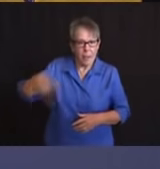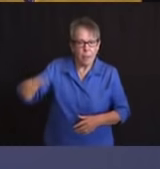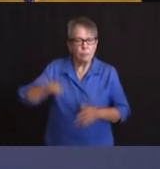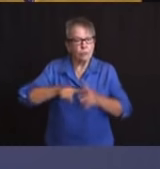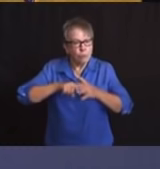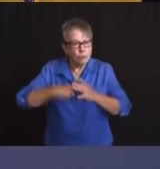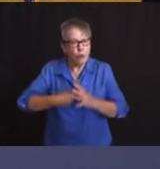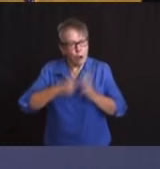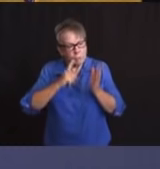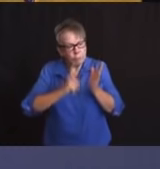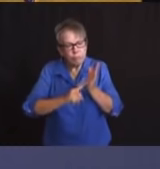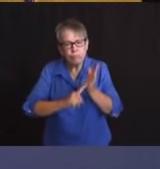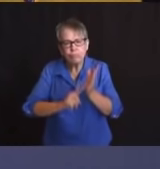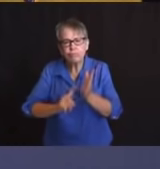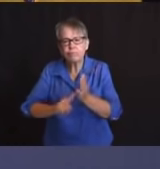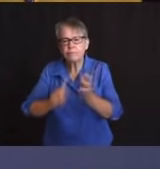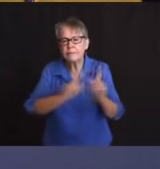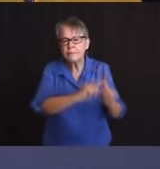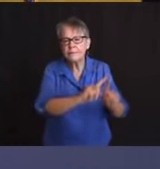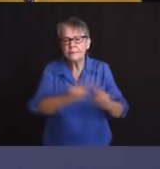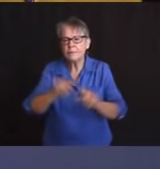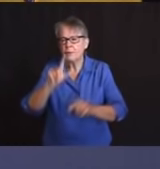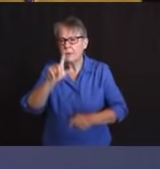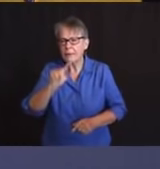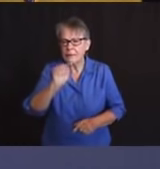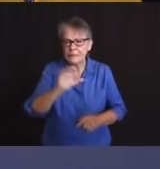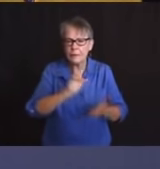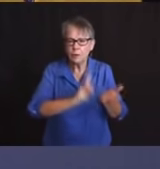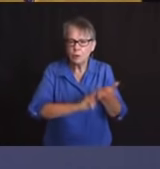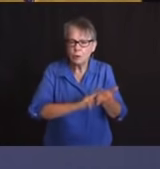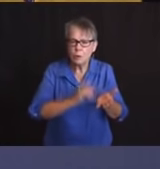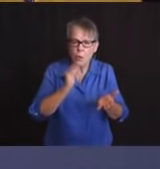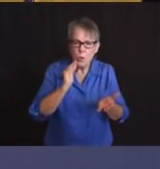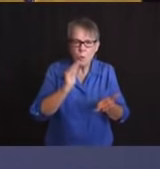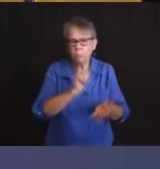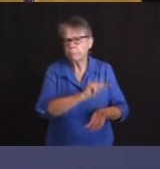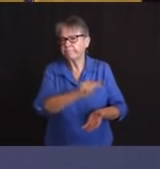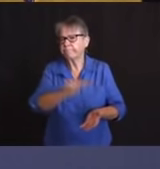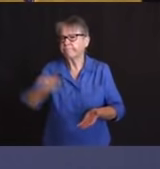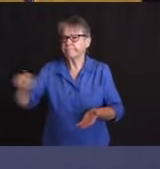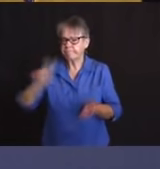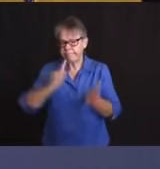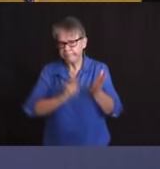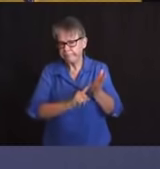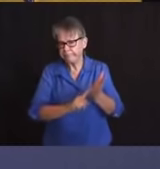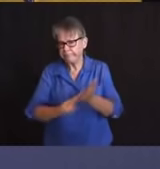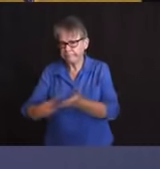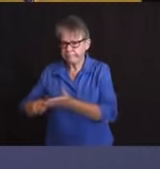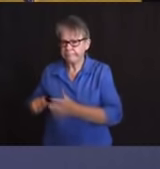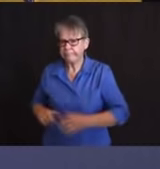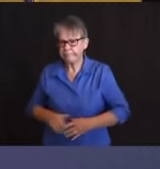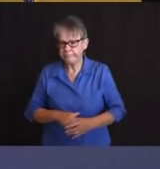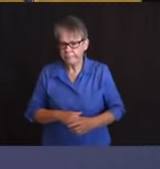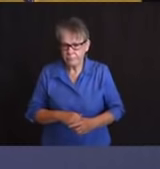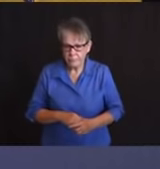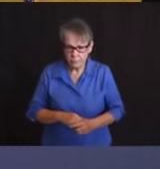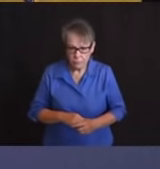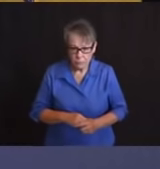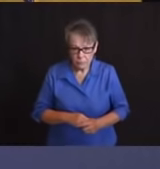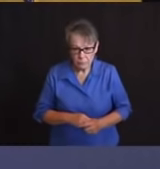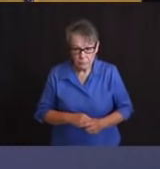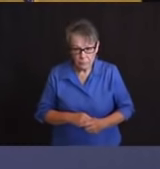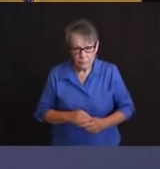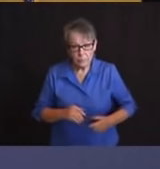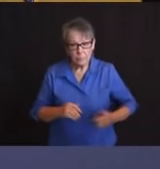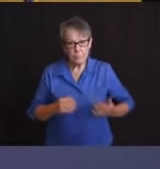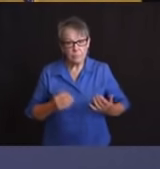our actions. So if your question was, did we need the Department of Justice to establish that focus, the